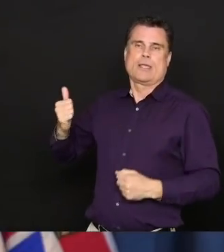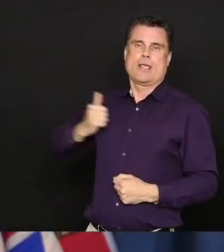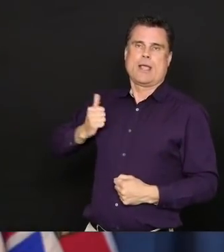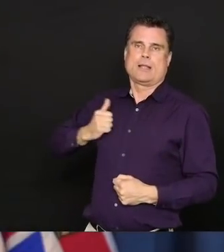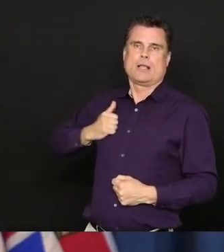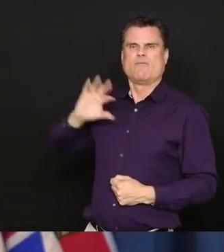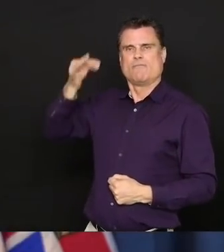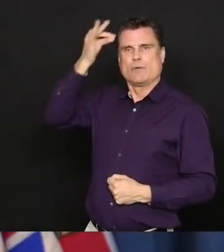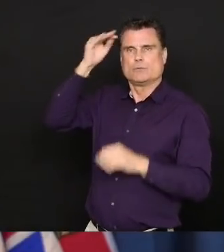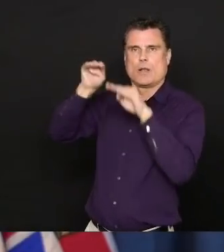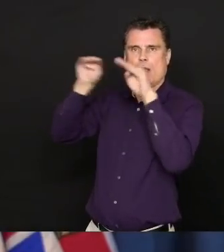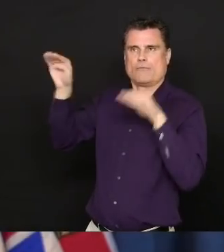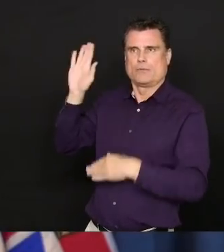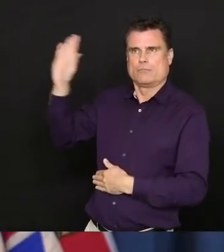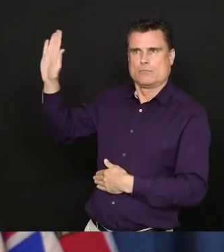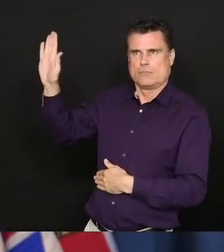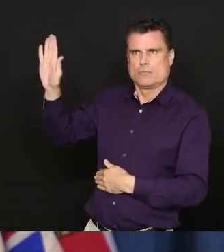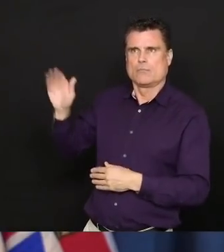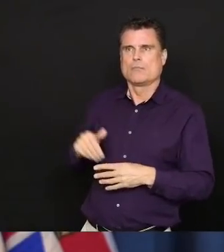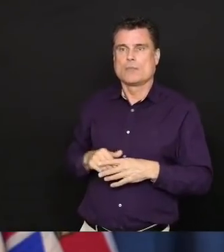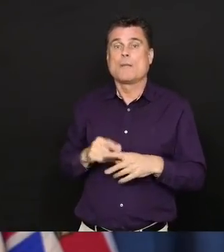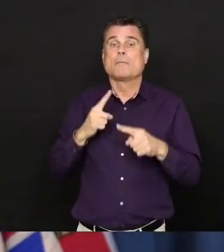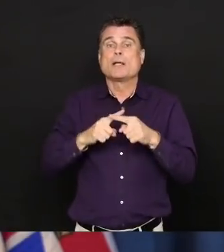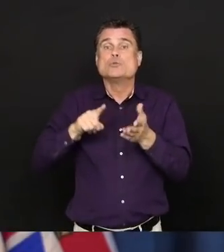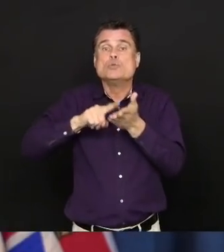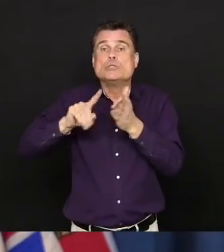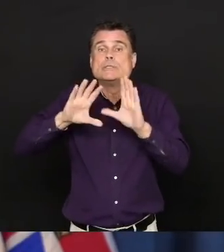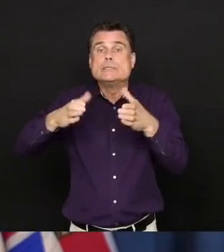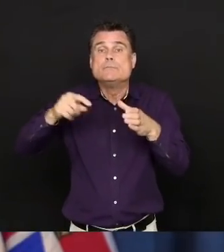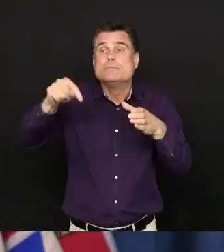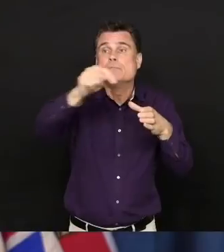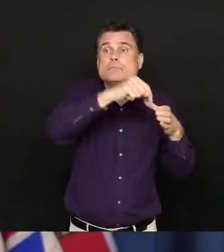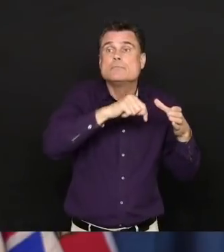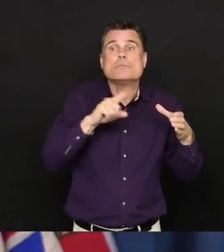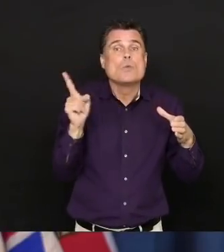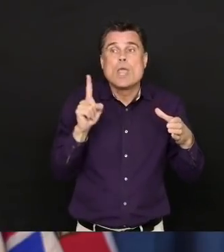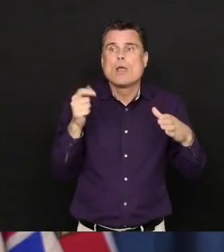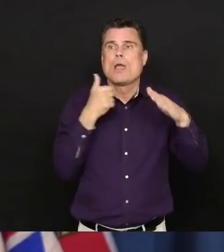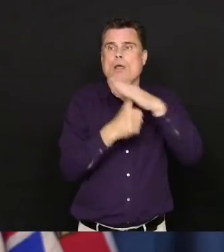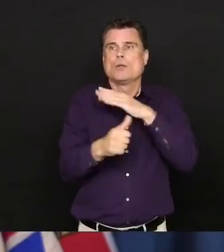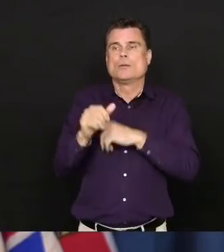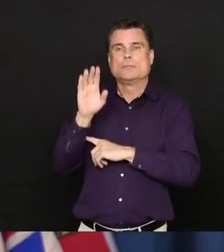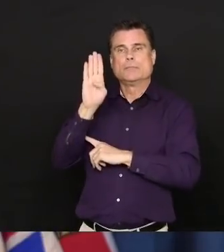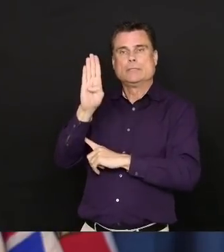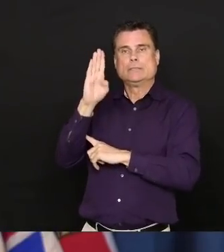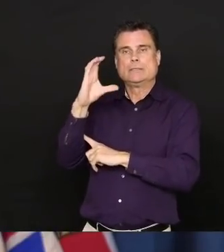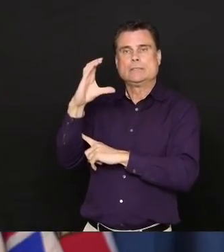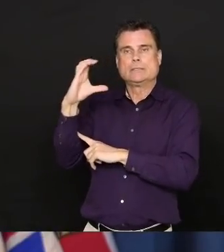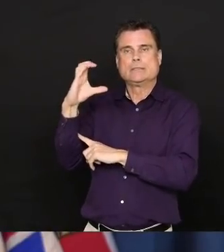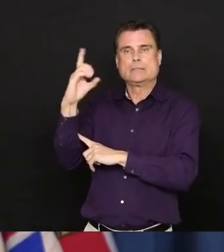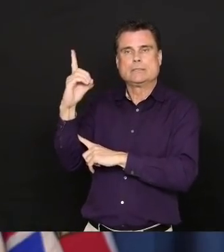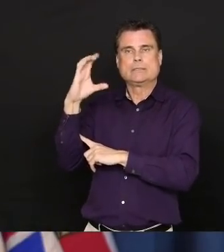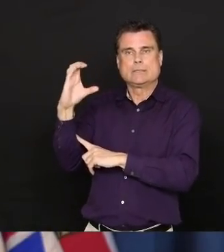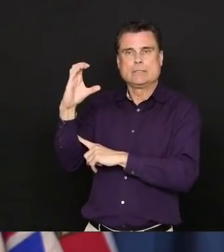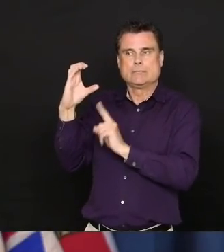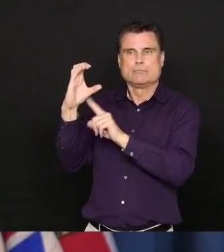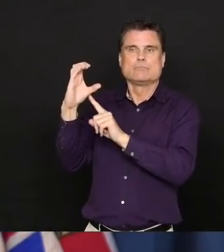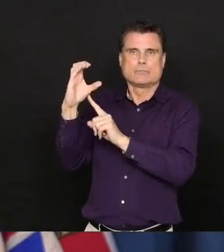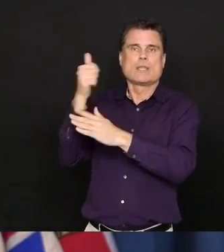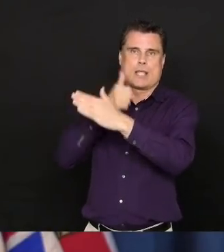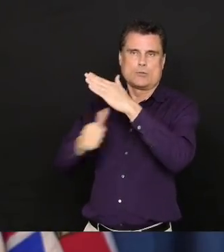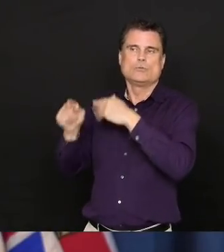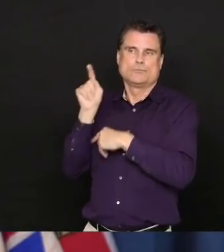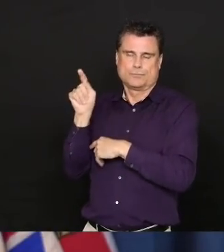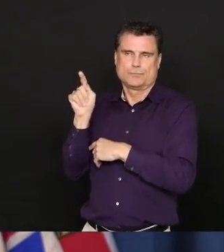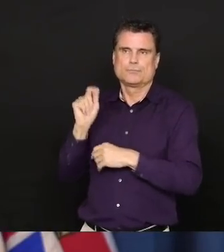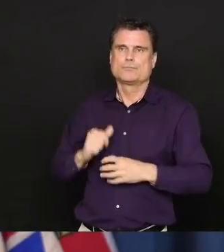is connecting with researchers from around the province and actually around the world around a number of these projects.